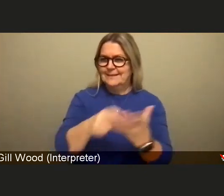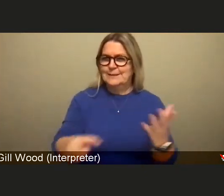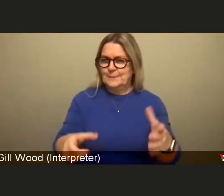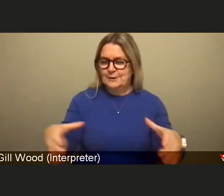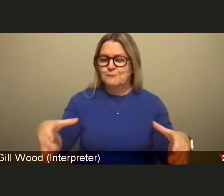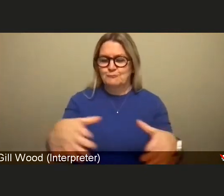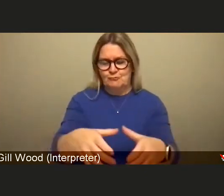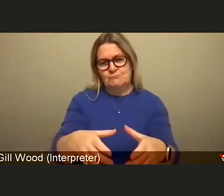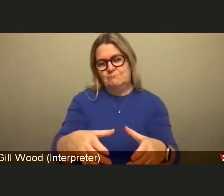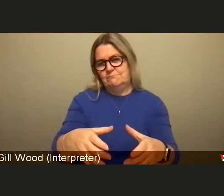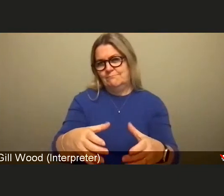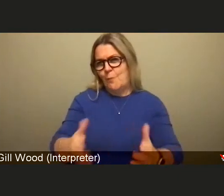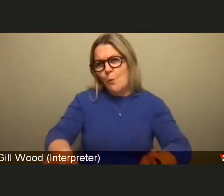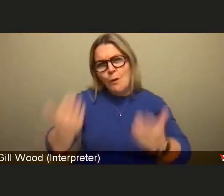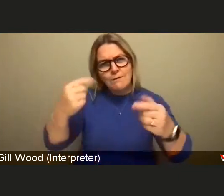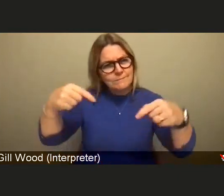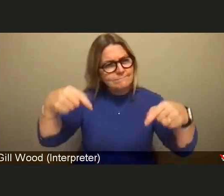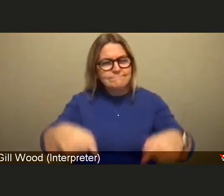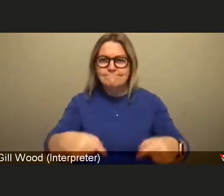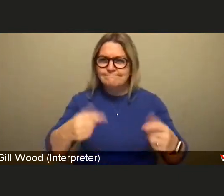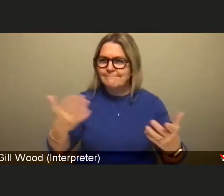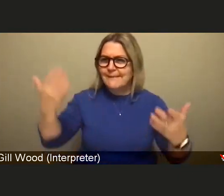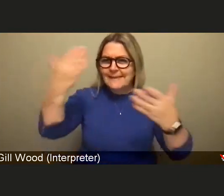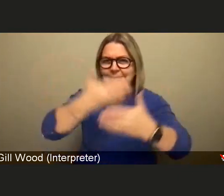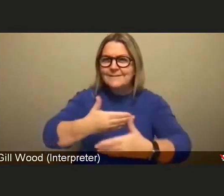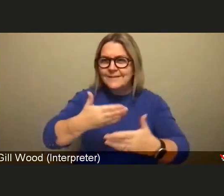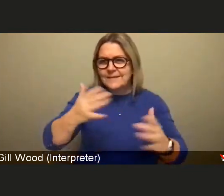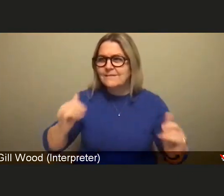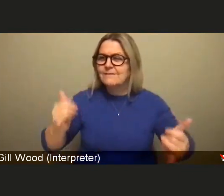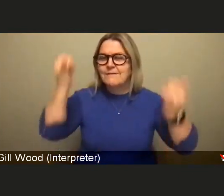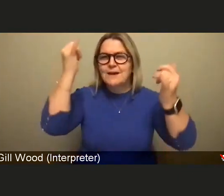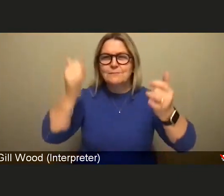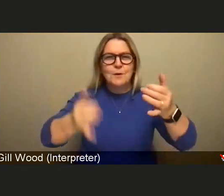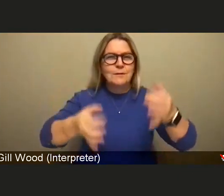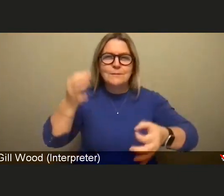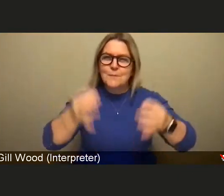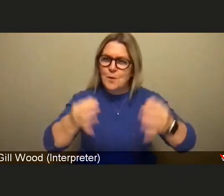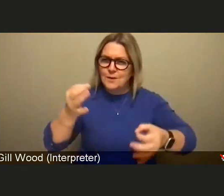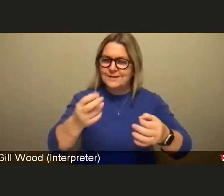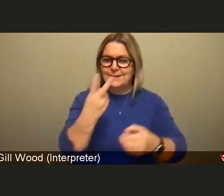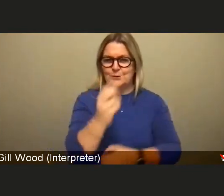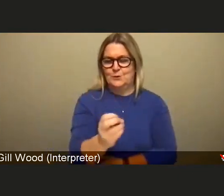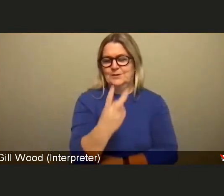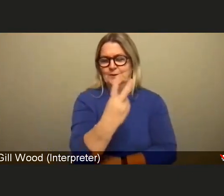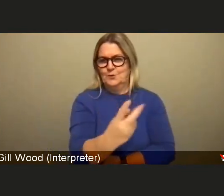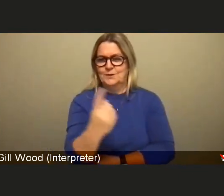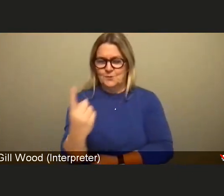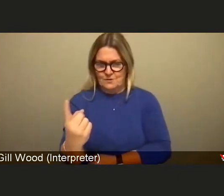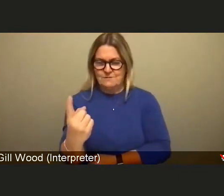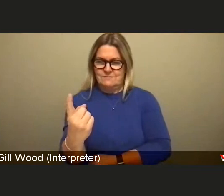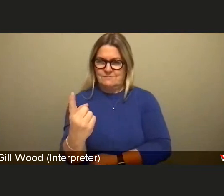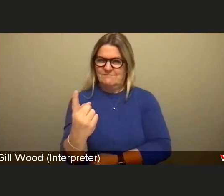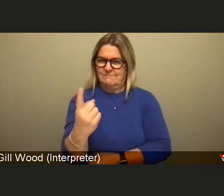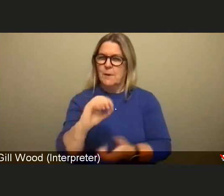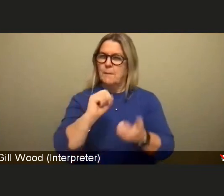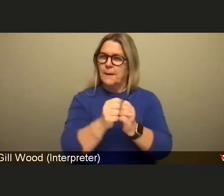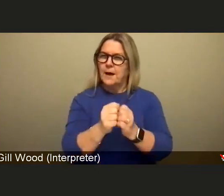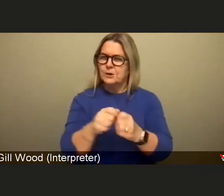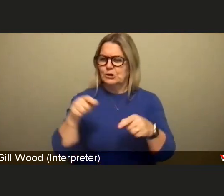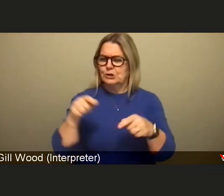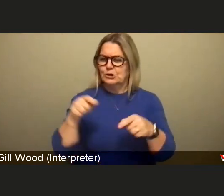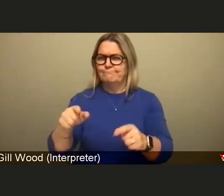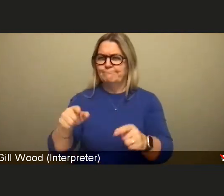online edition of the Festival of Politics 2021 in partnership with the Parliament's think tank, Scotland's Futures